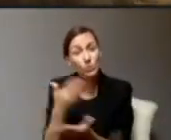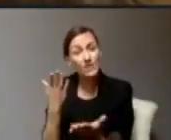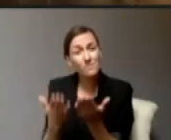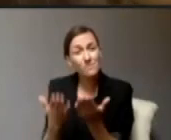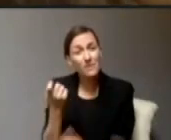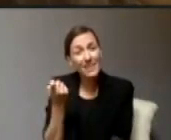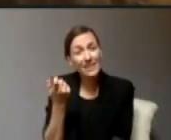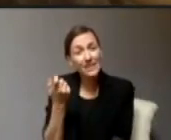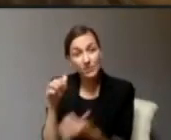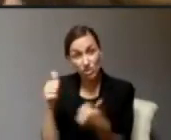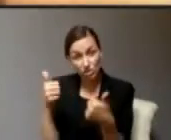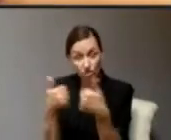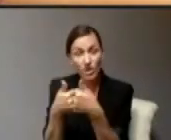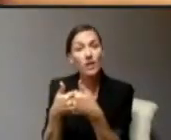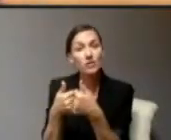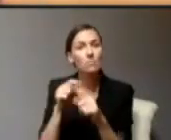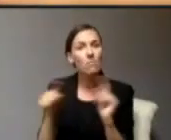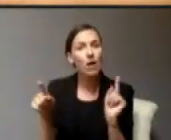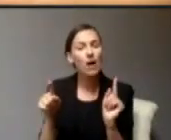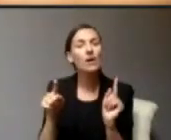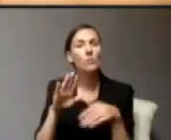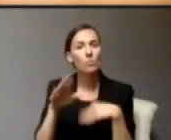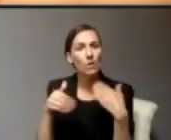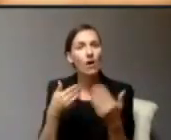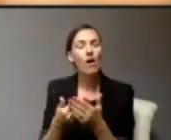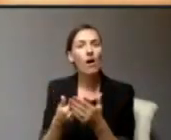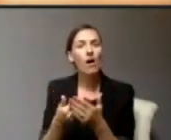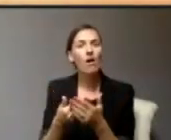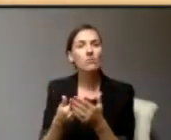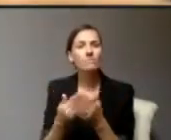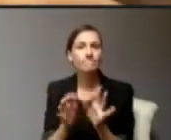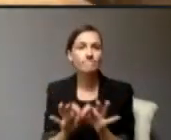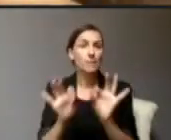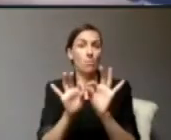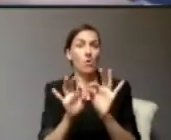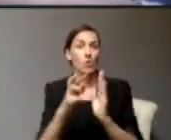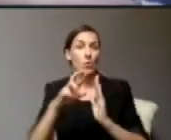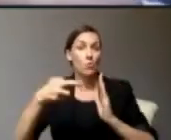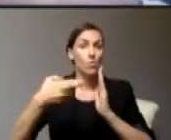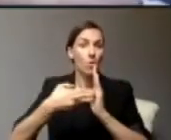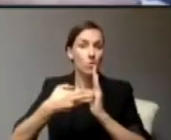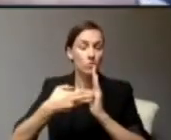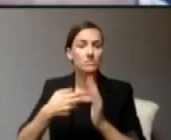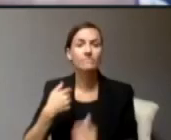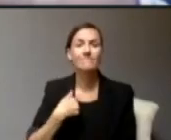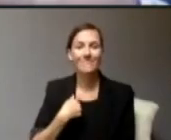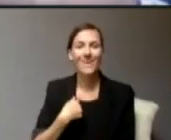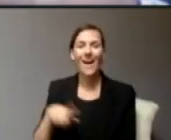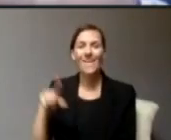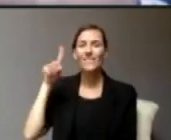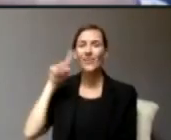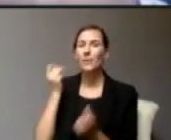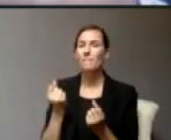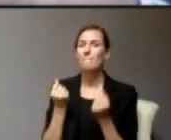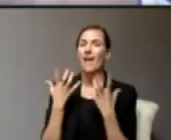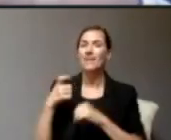little challenging, but we all have our place and we can all do our part. I've heard the saying many times